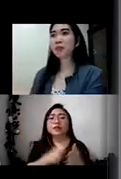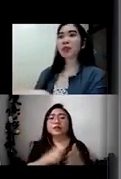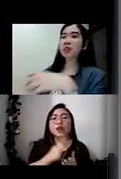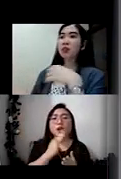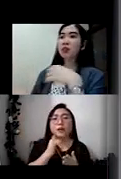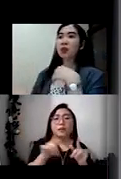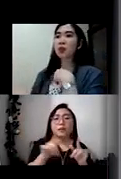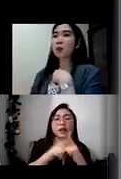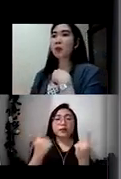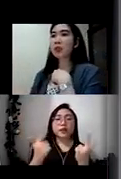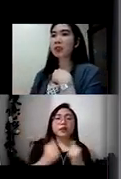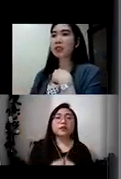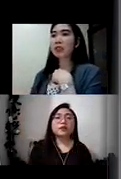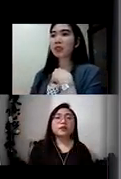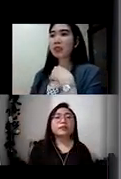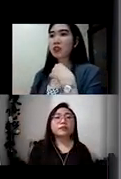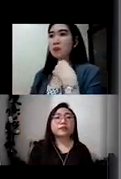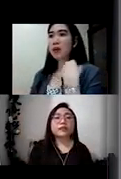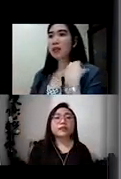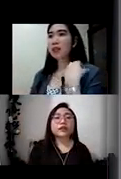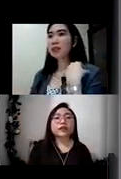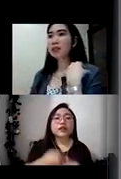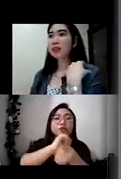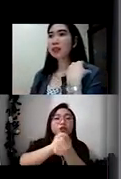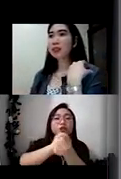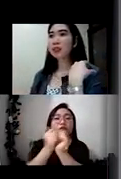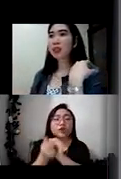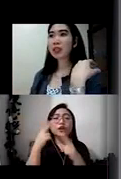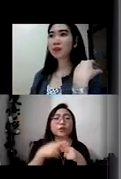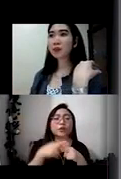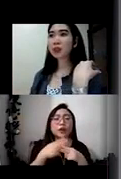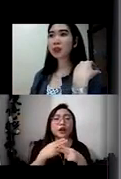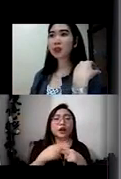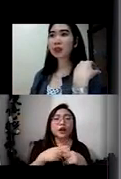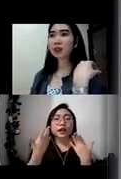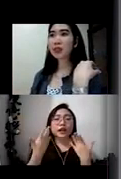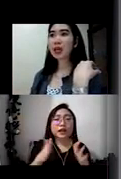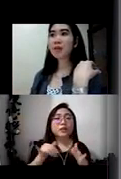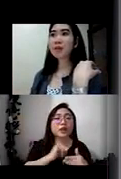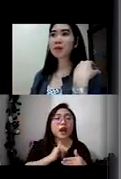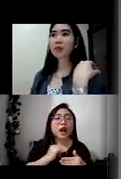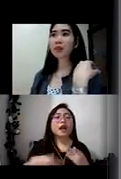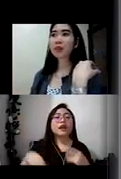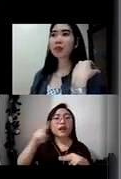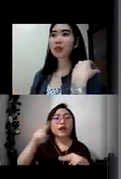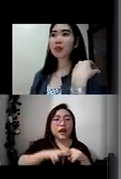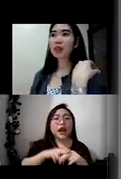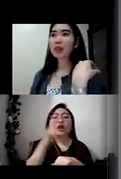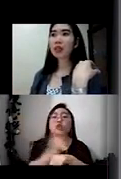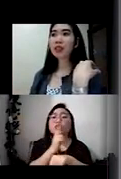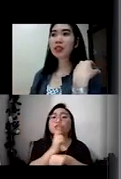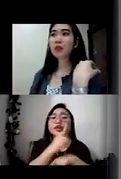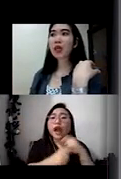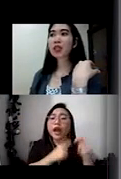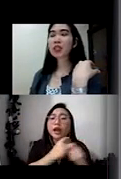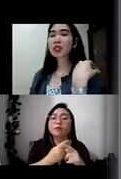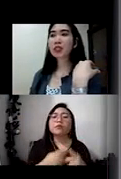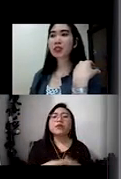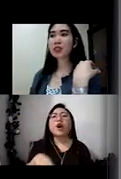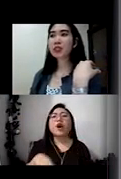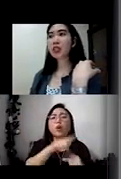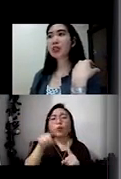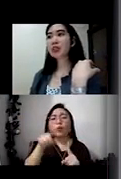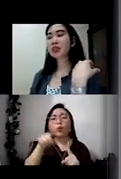library. So pinalitan ko lang yung pangalan. Then I put user type, kailan ni-request,